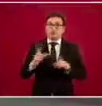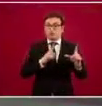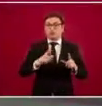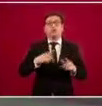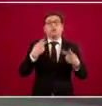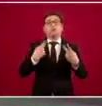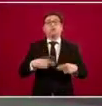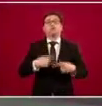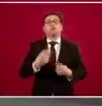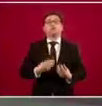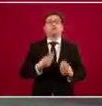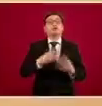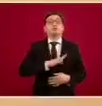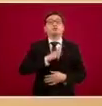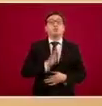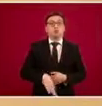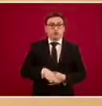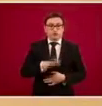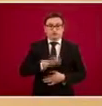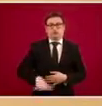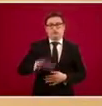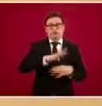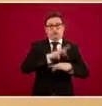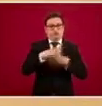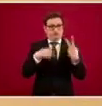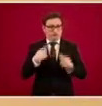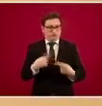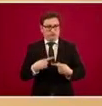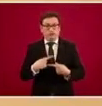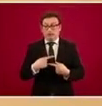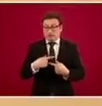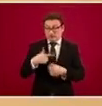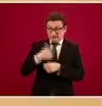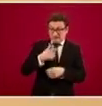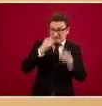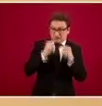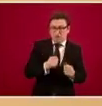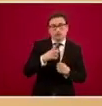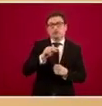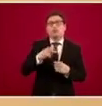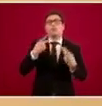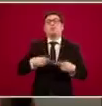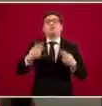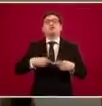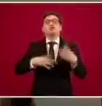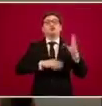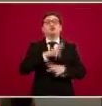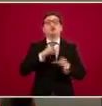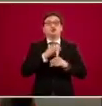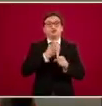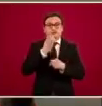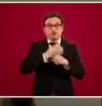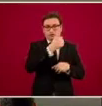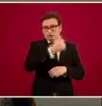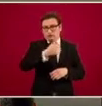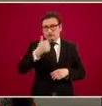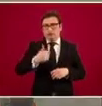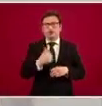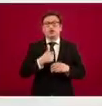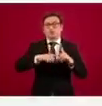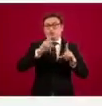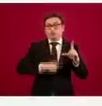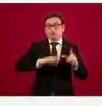1.67 depending on the state. Remember, the fatality rate is the number of confirmed